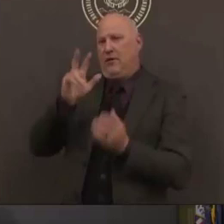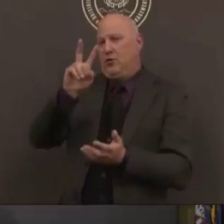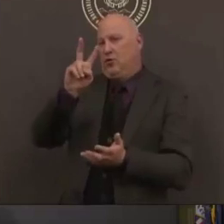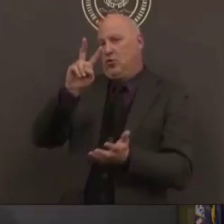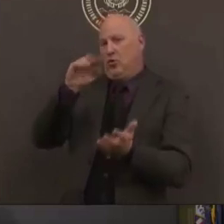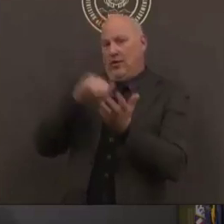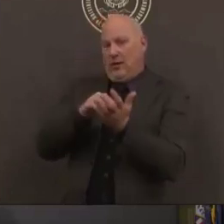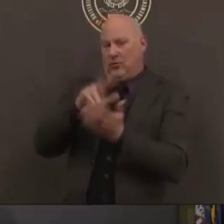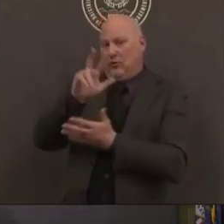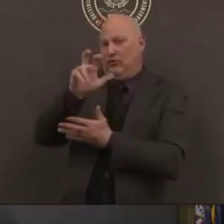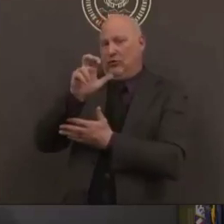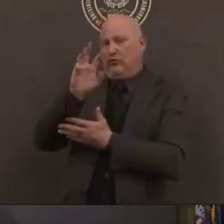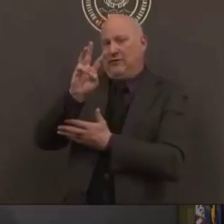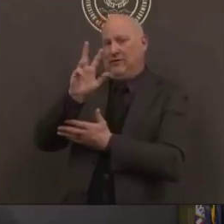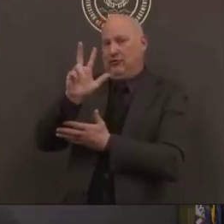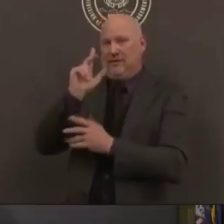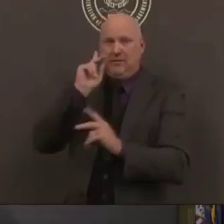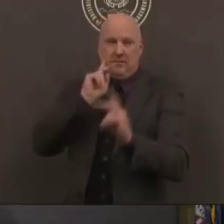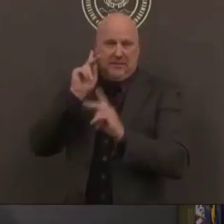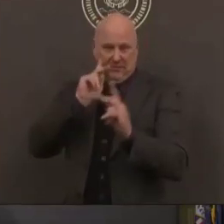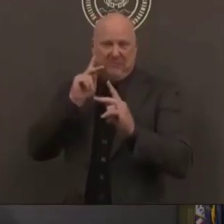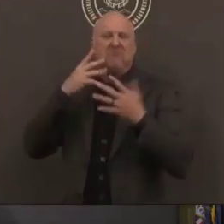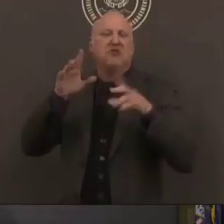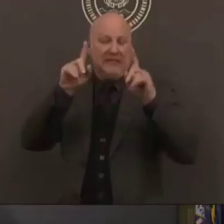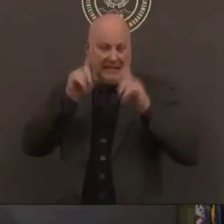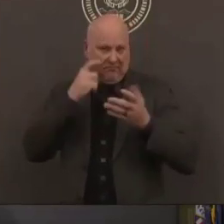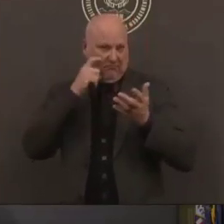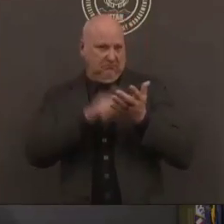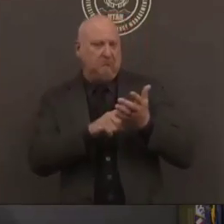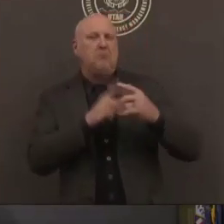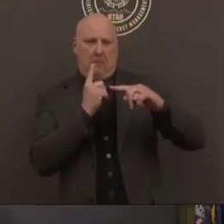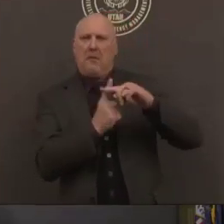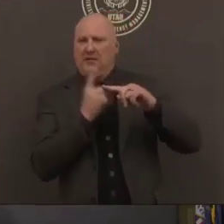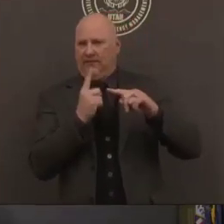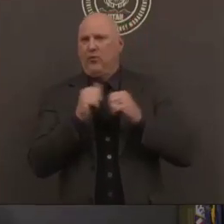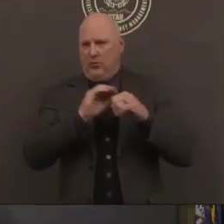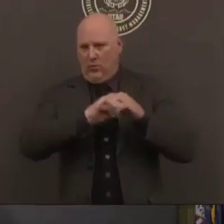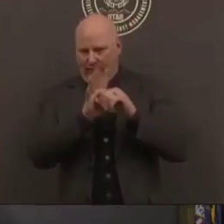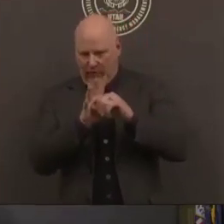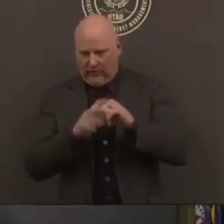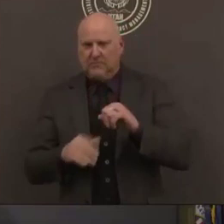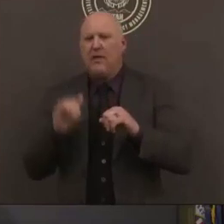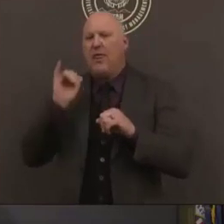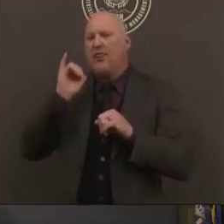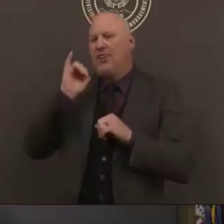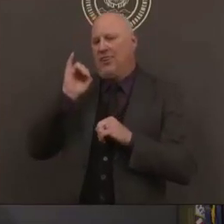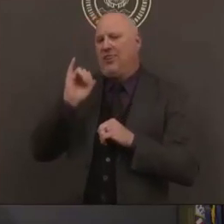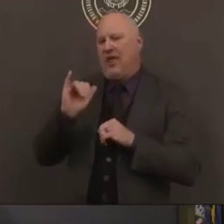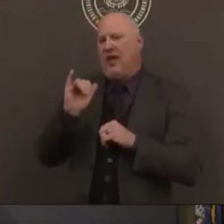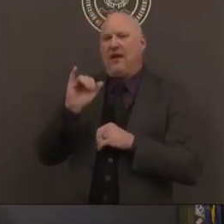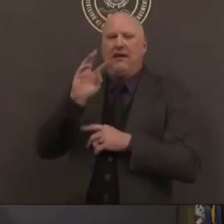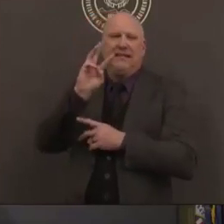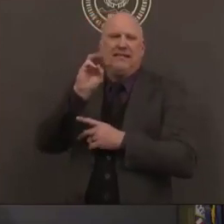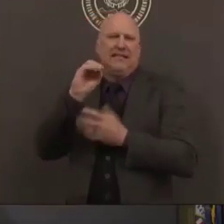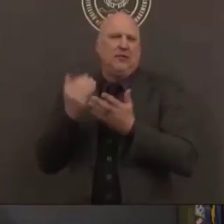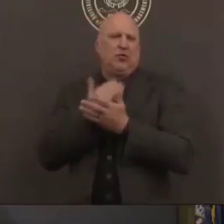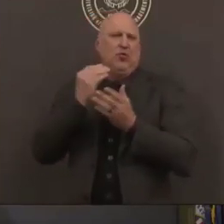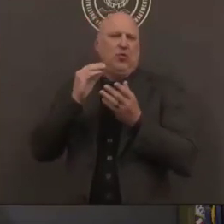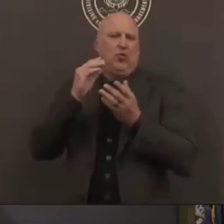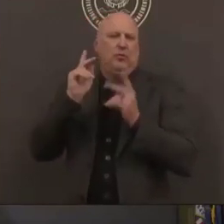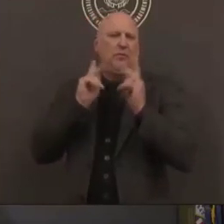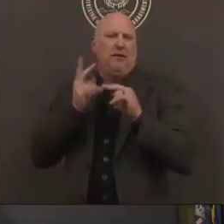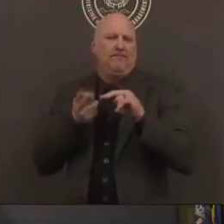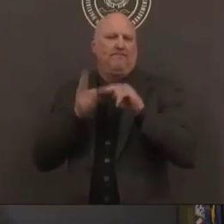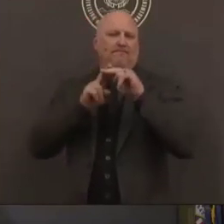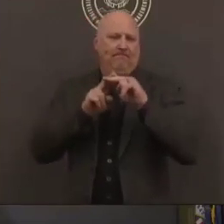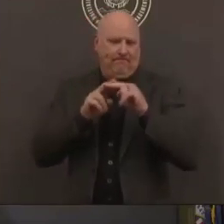2,363 Utahns with COVID-19. That's an increase of 60 from yesterday, or a 3% growth rate.